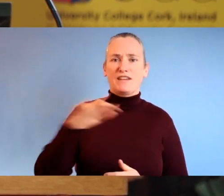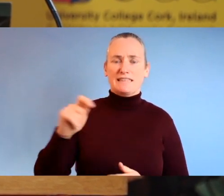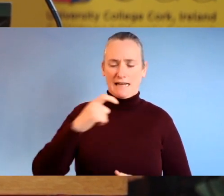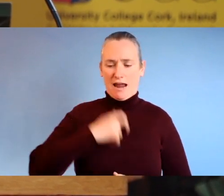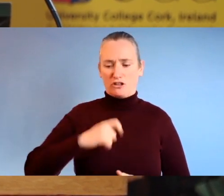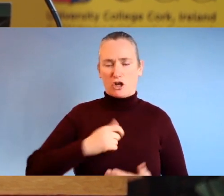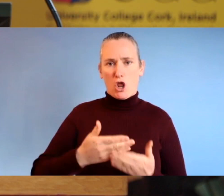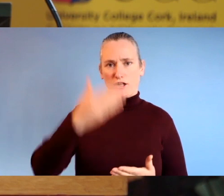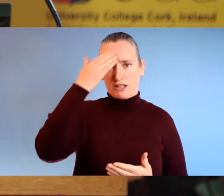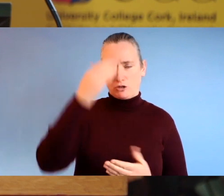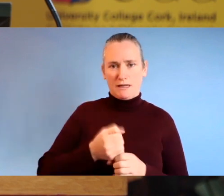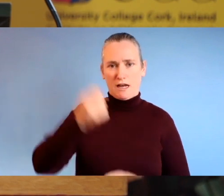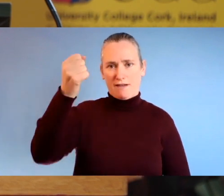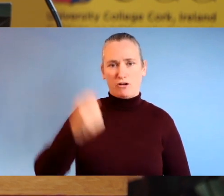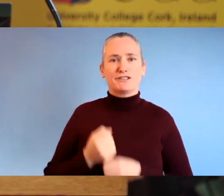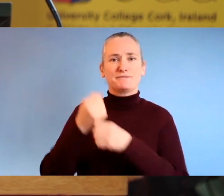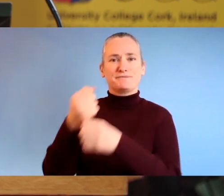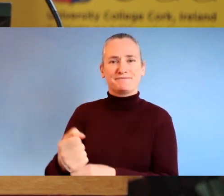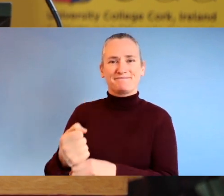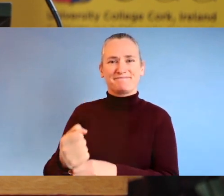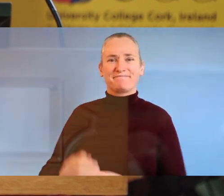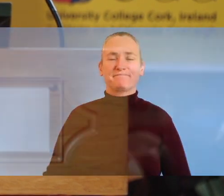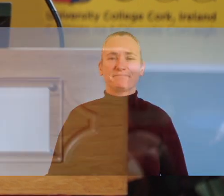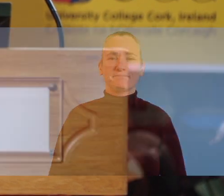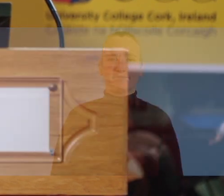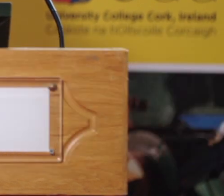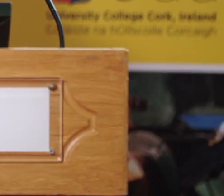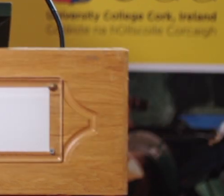in character and learning to be conferred.